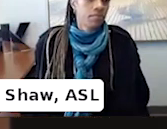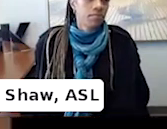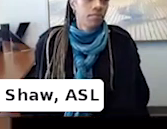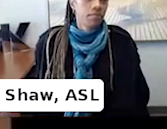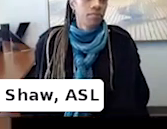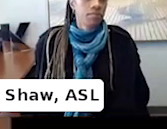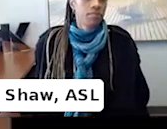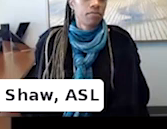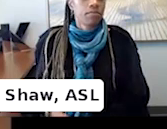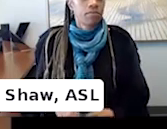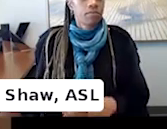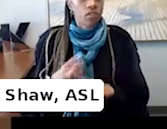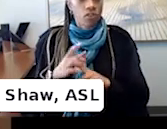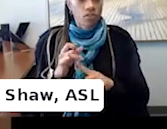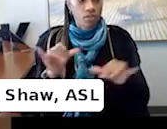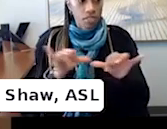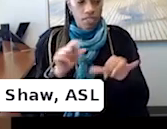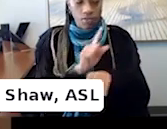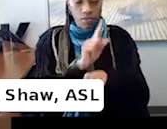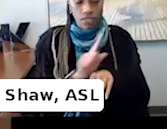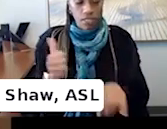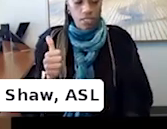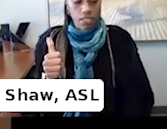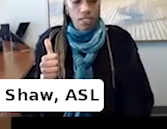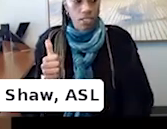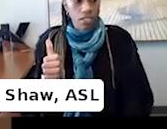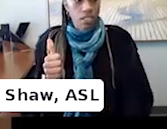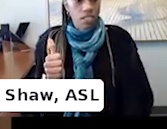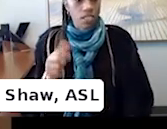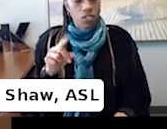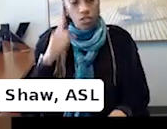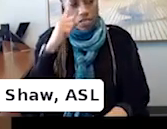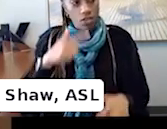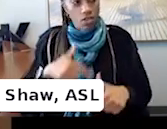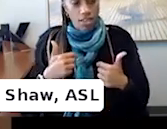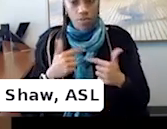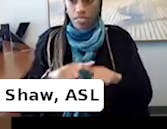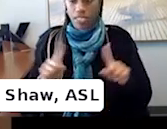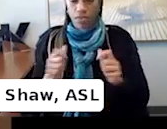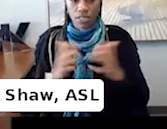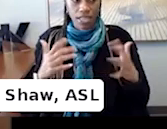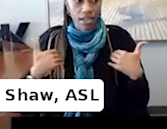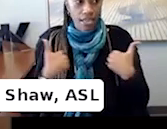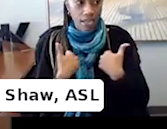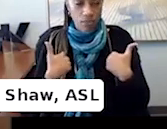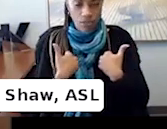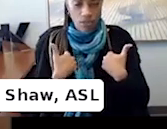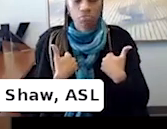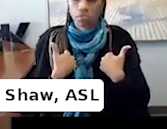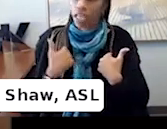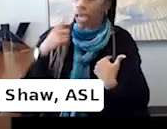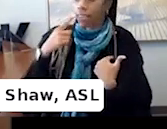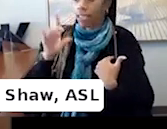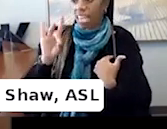From a scale of 1 to 10, do you think your life would be different without animals? I think it would be an 8 without animals